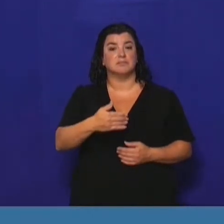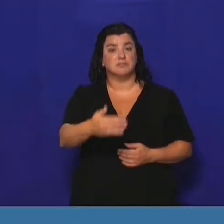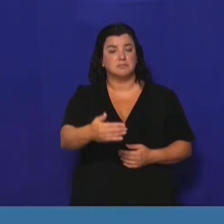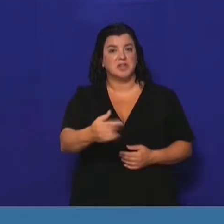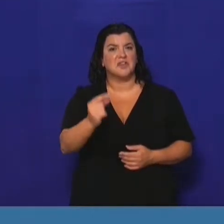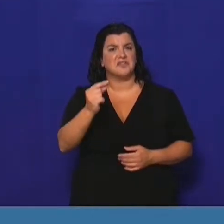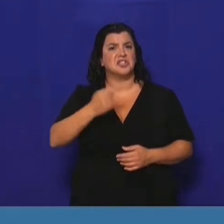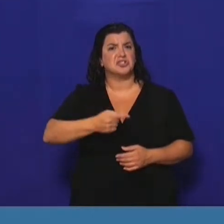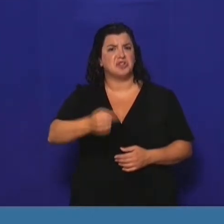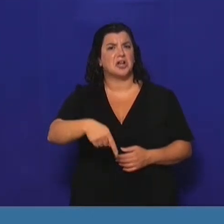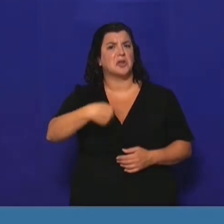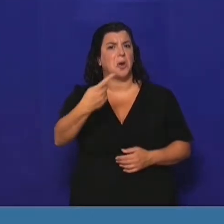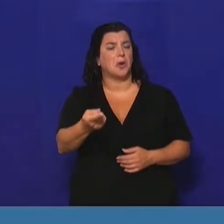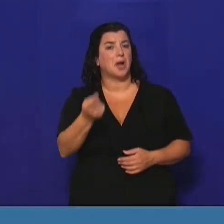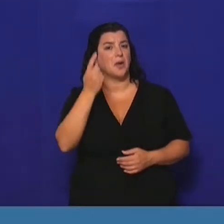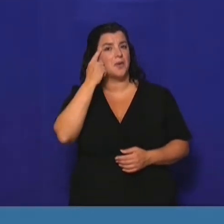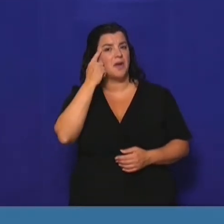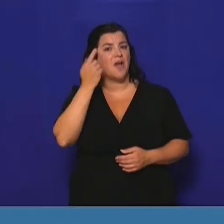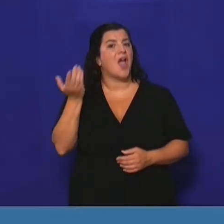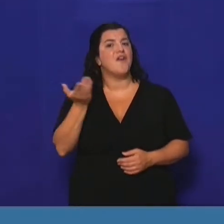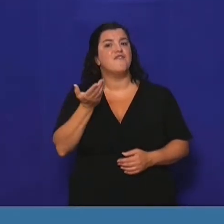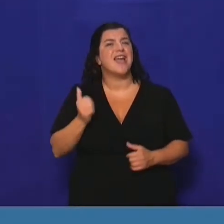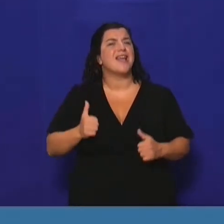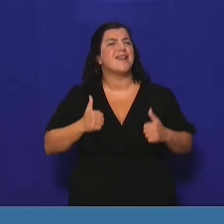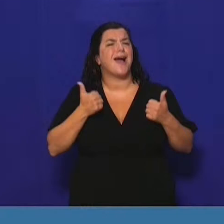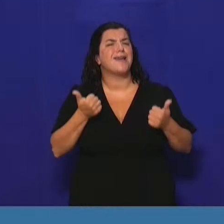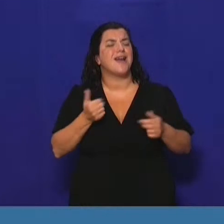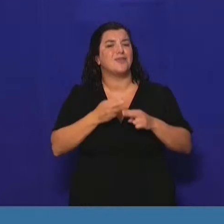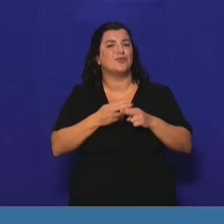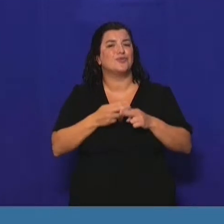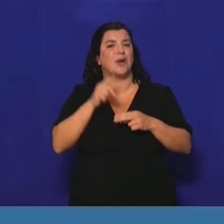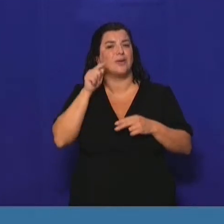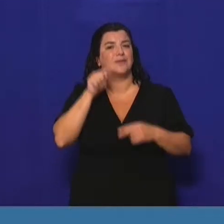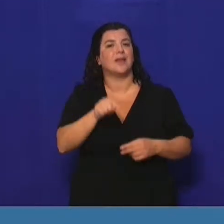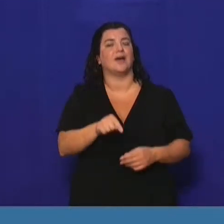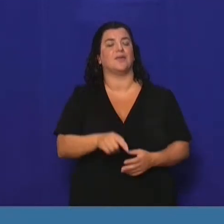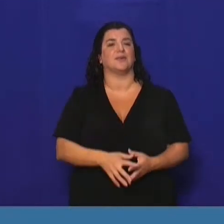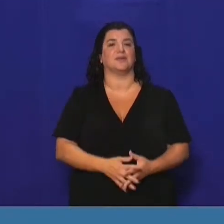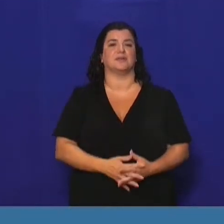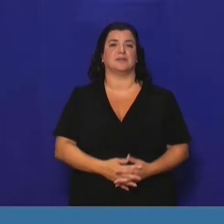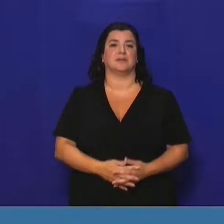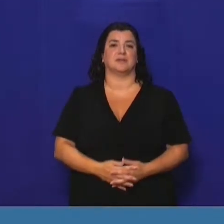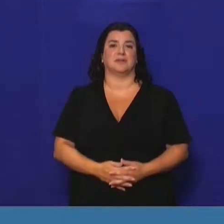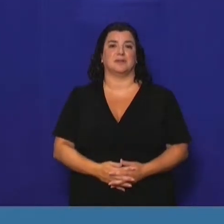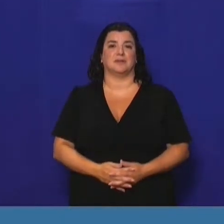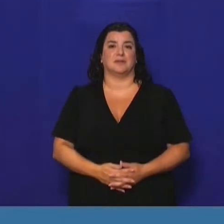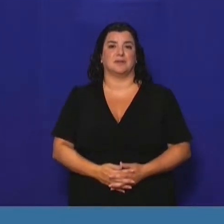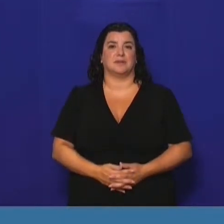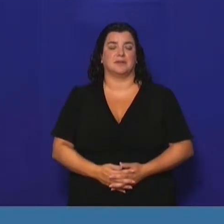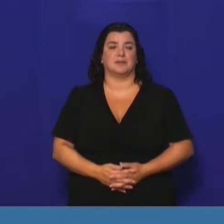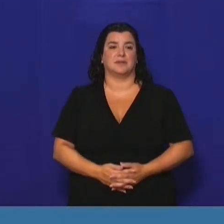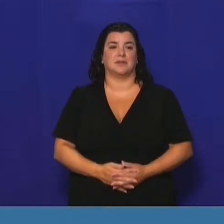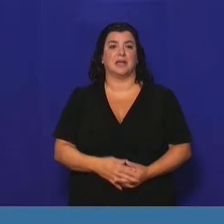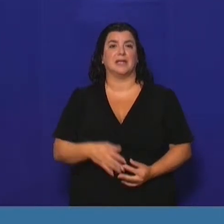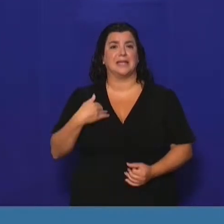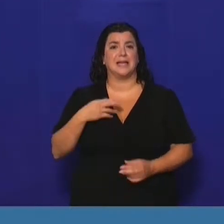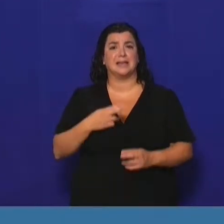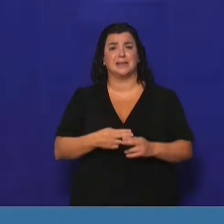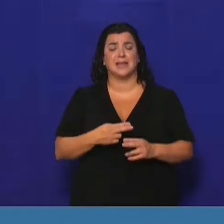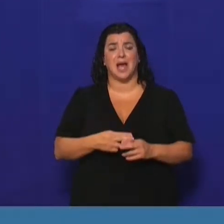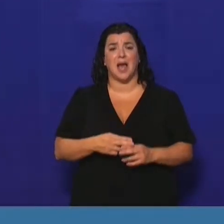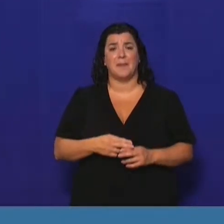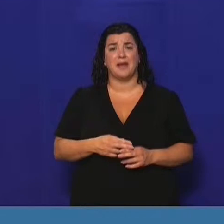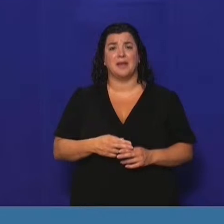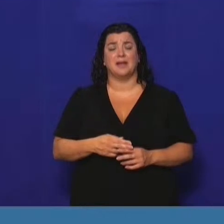u mbagħad naraw fejn hu l-aħjar nistgħu nużaw dawn it-testijiet. L-appell għax diġà kellna nies li ċemplunna fuq il-111